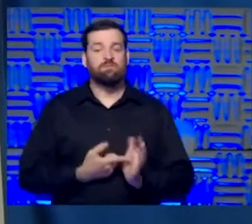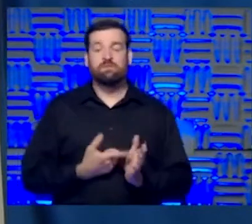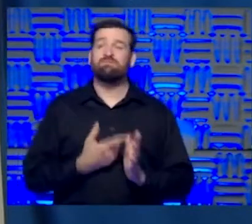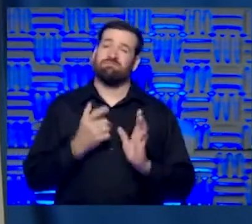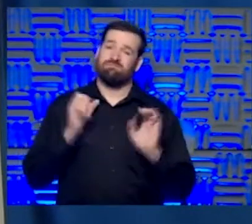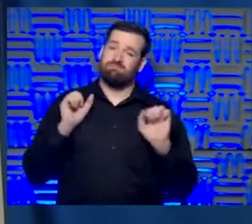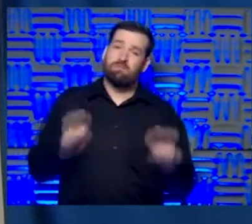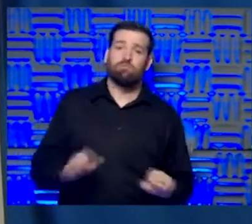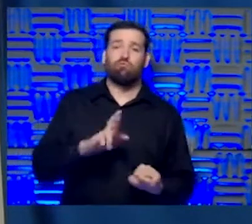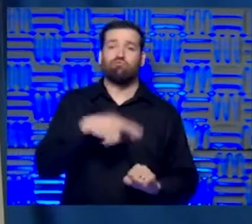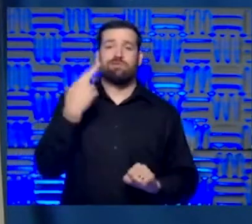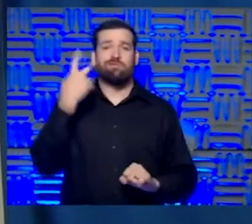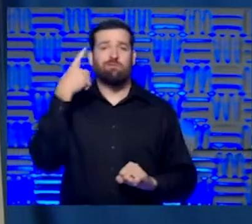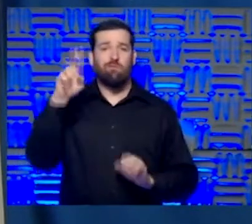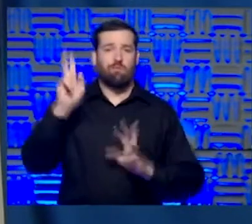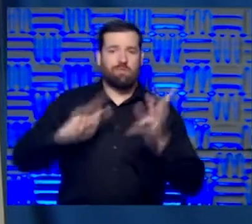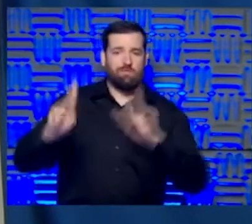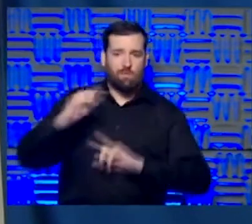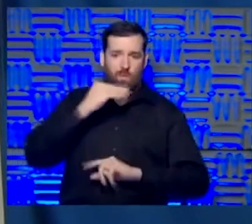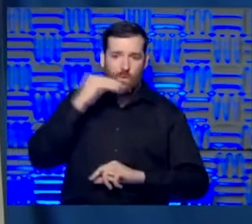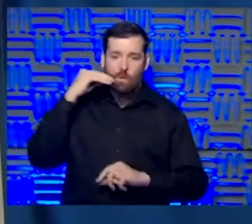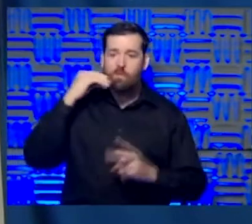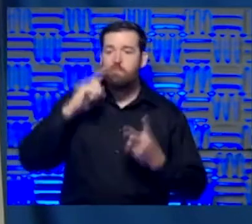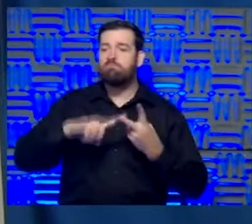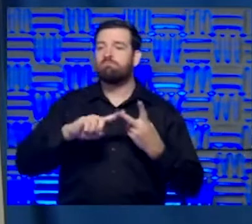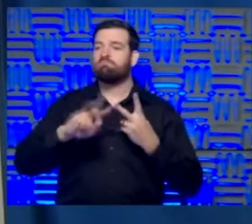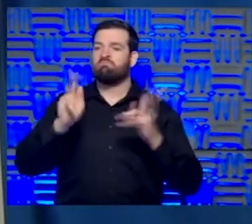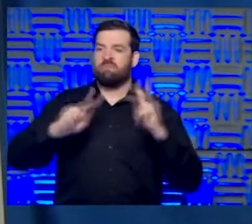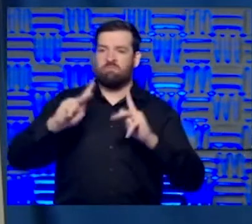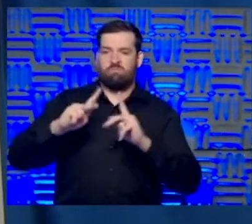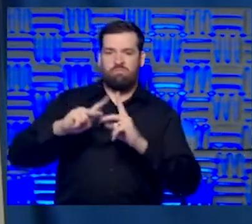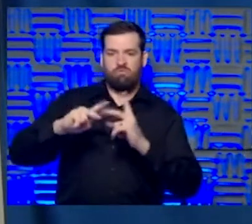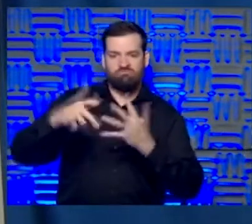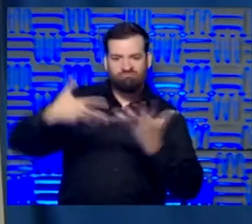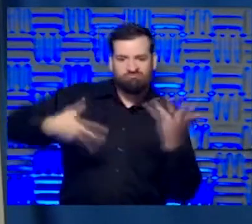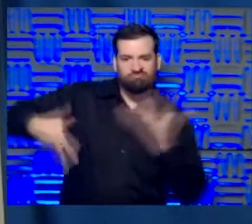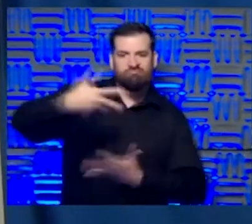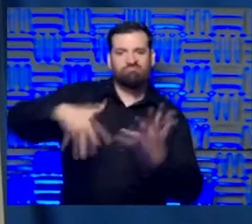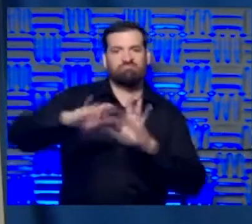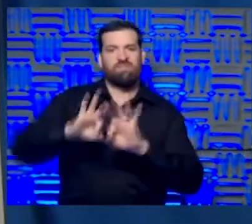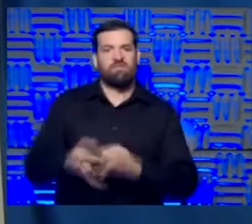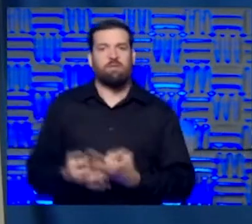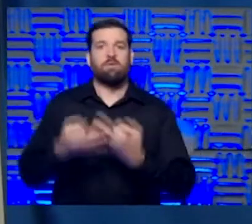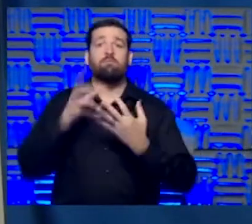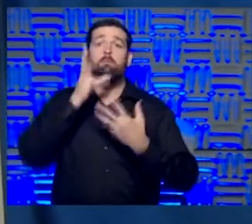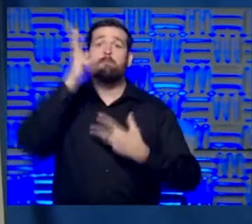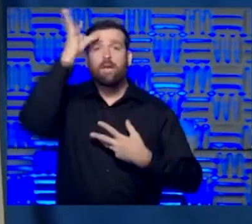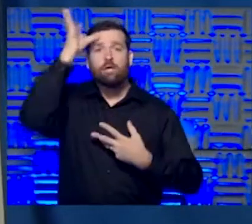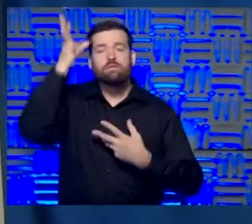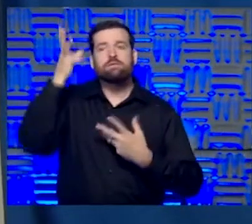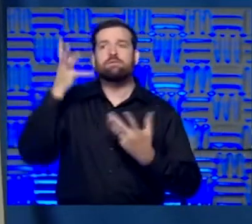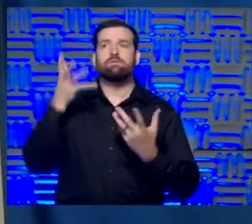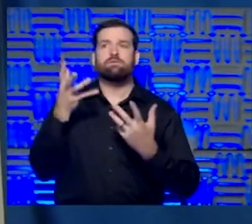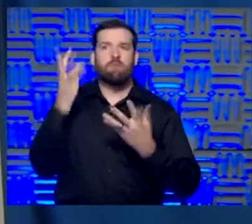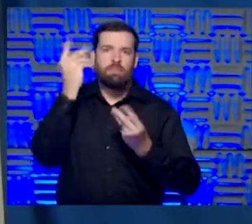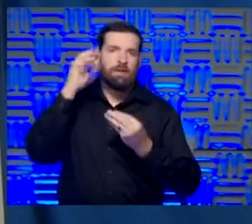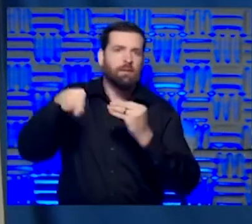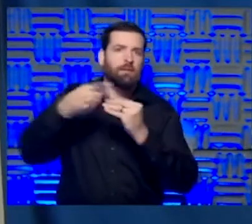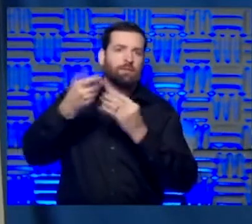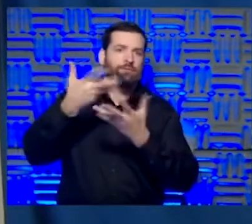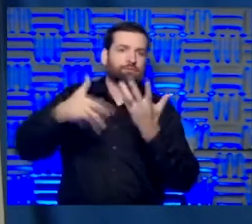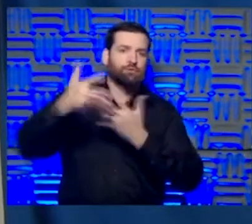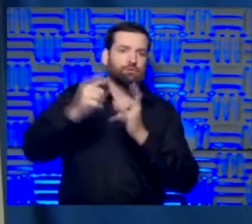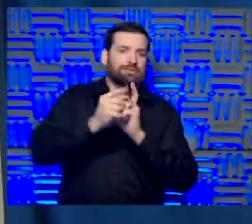risk to people at home or people within the extended family. So getting parents to think about the social